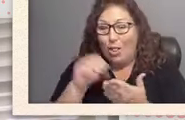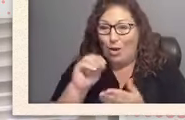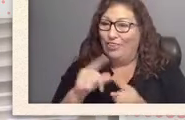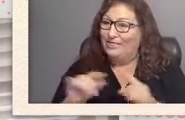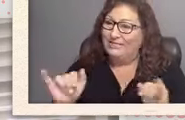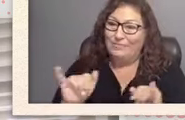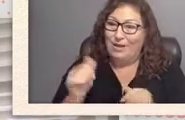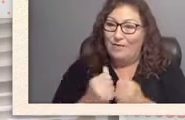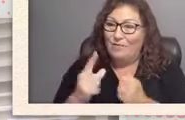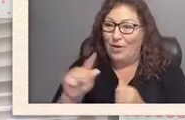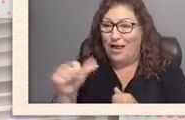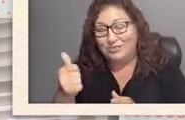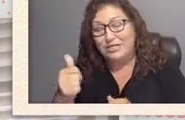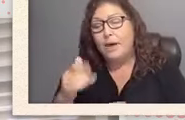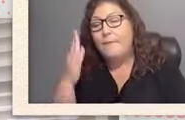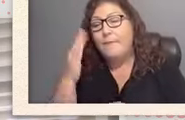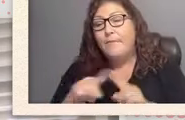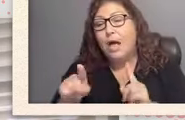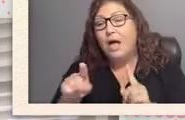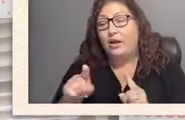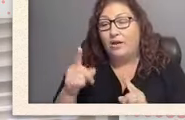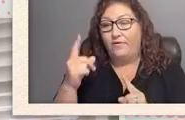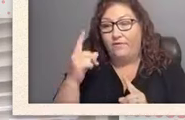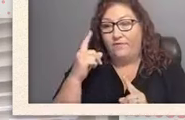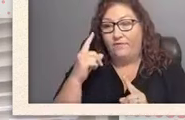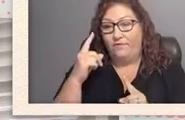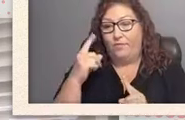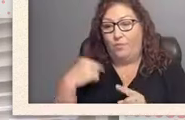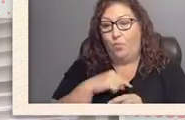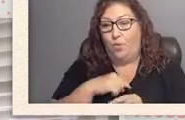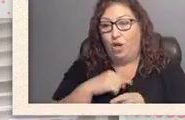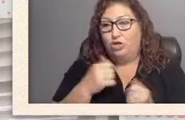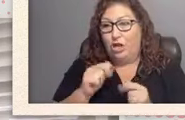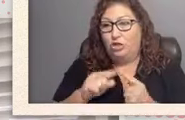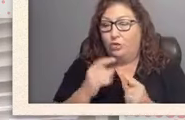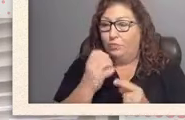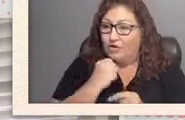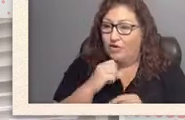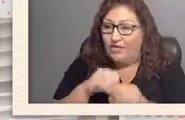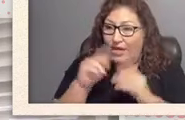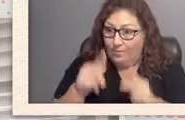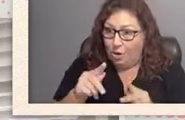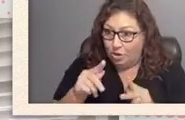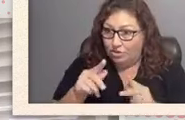But, to the extent that we're preserving in-person voting, can we do,